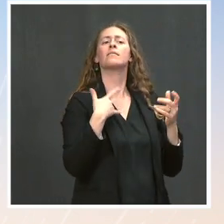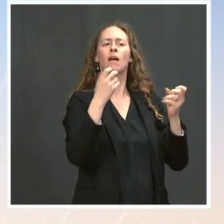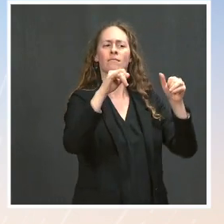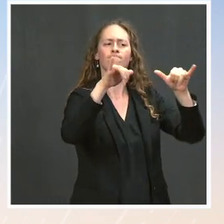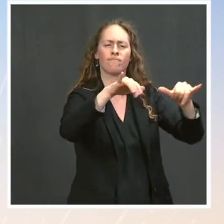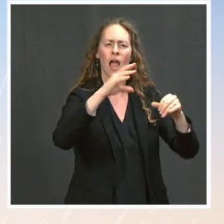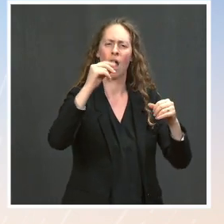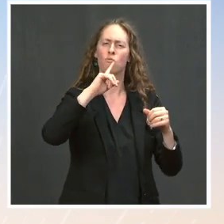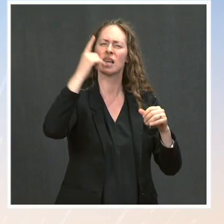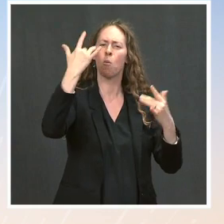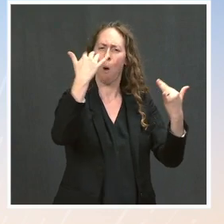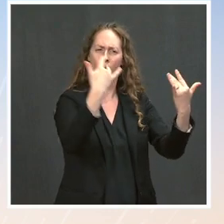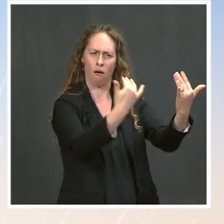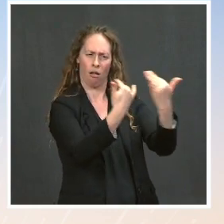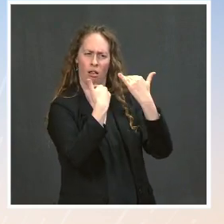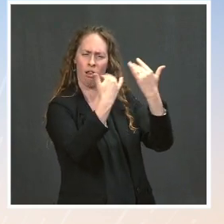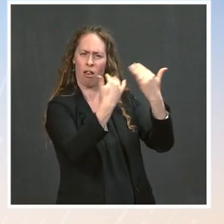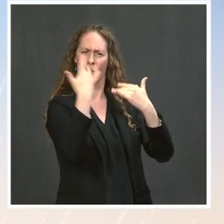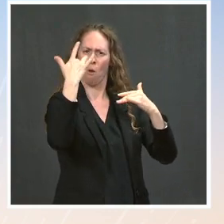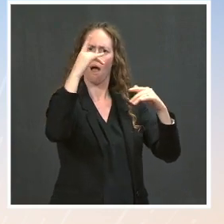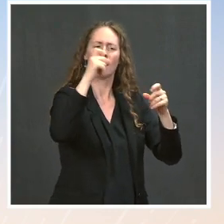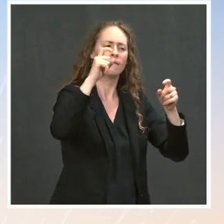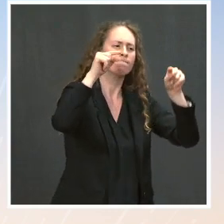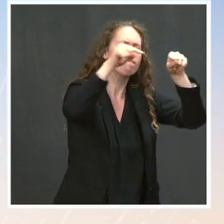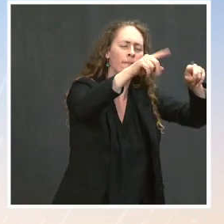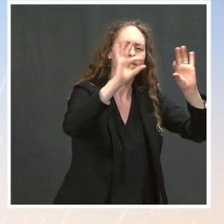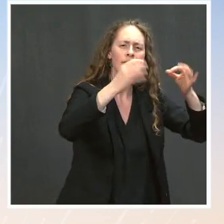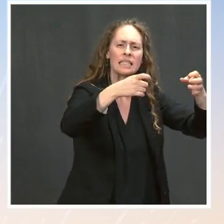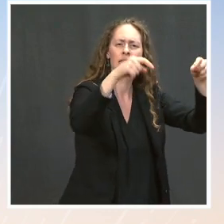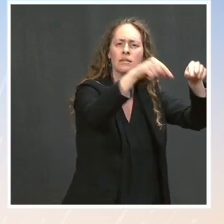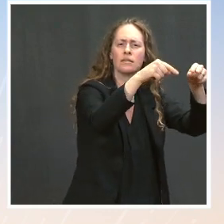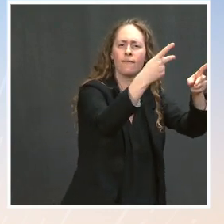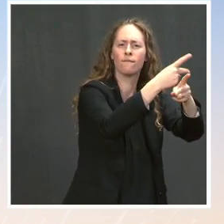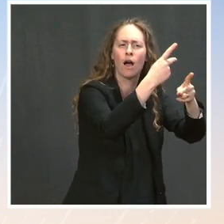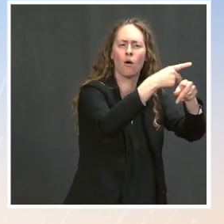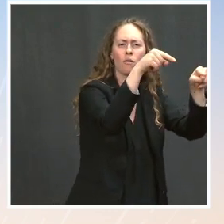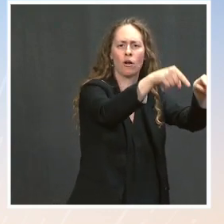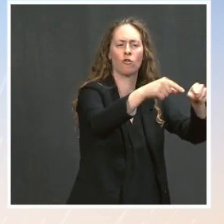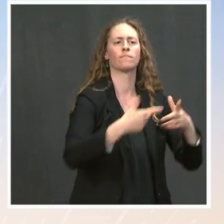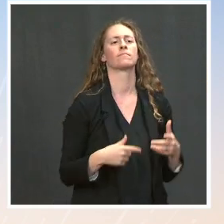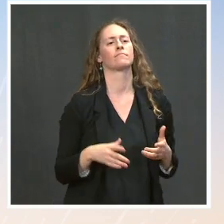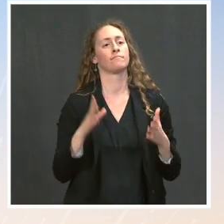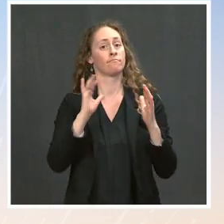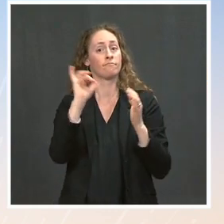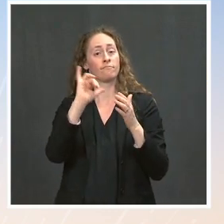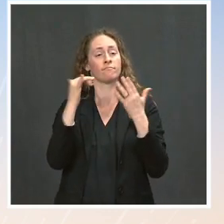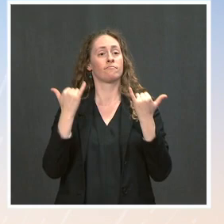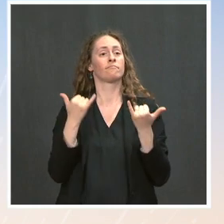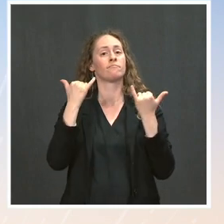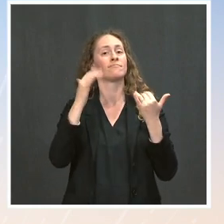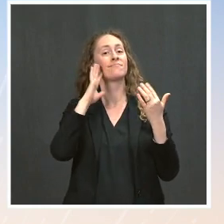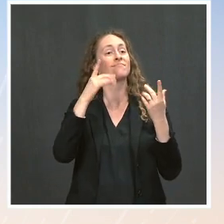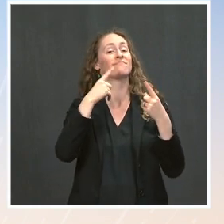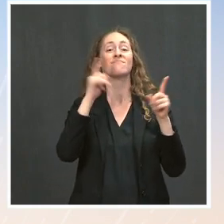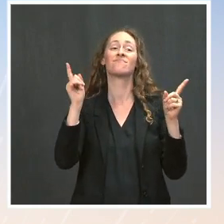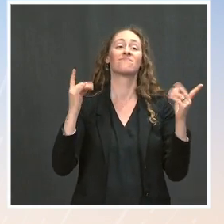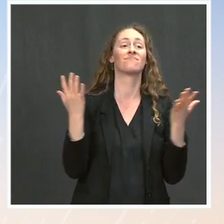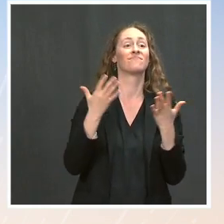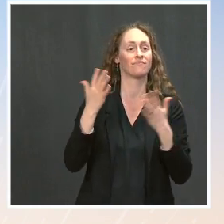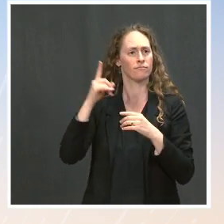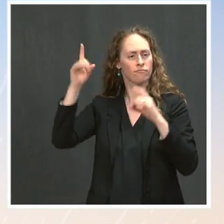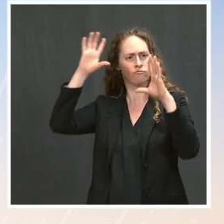of migration. Finally, as you may have also seen today, we announced that the administration is looking at options to